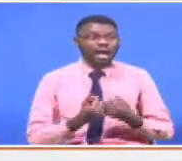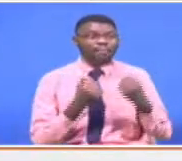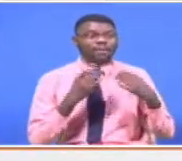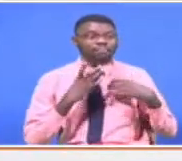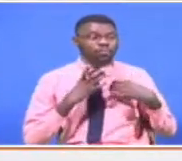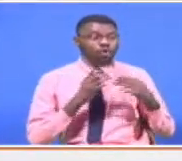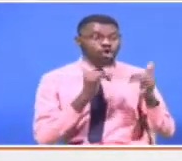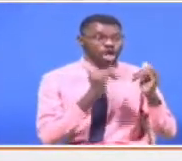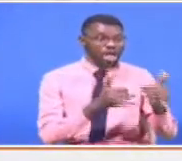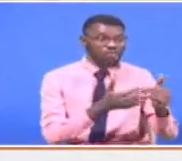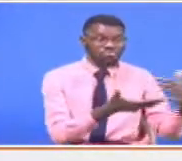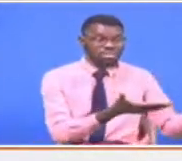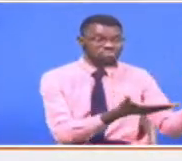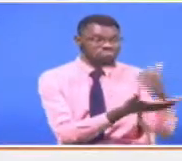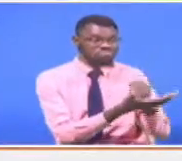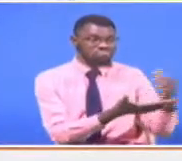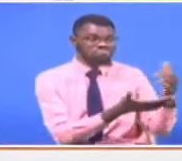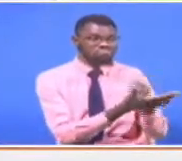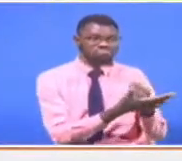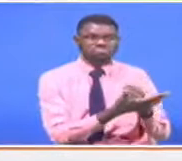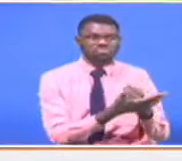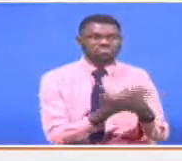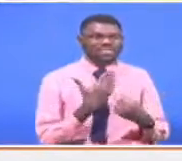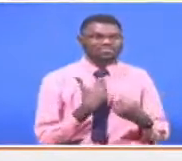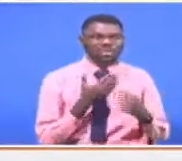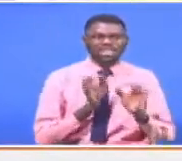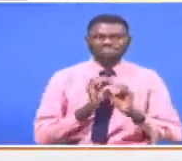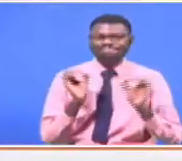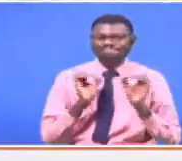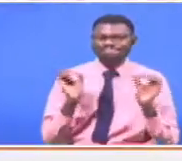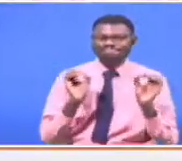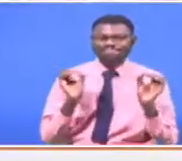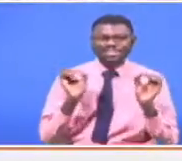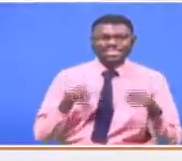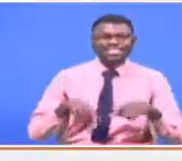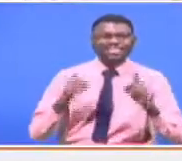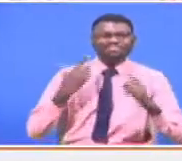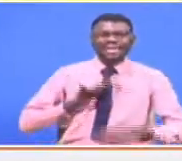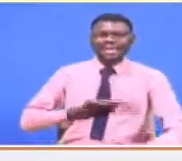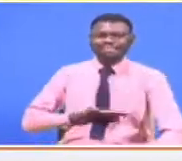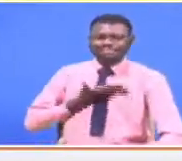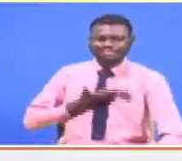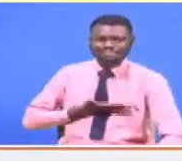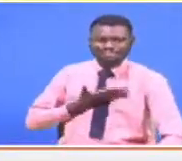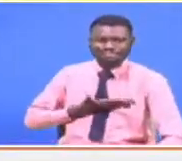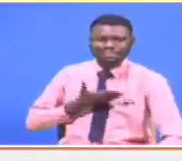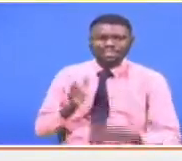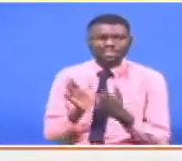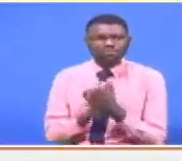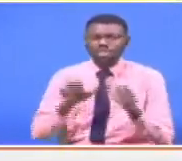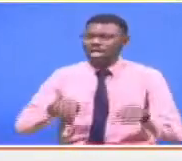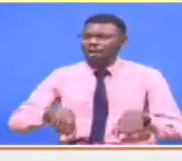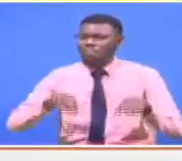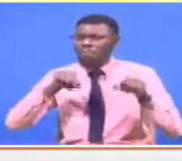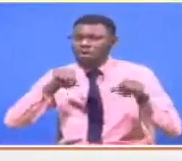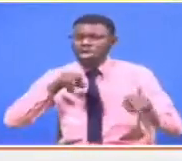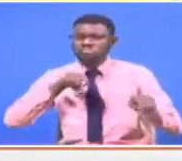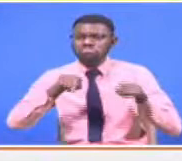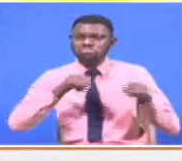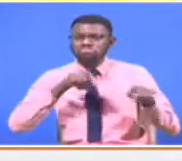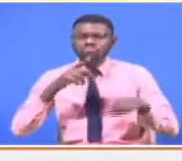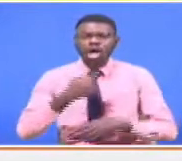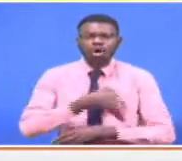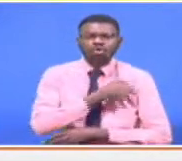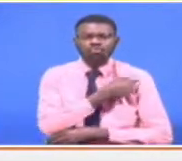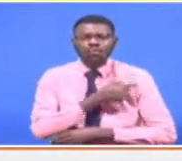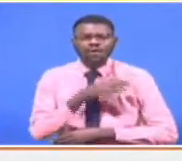are hired, and their wrath was almost unleashed on the facility administrator. Hii hospitali inatibu mama yangu, baba yangu